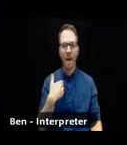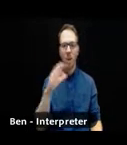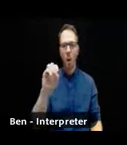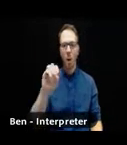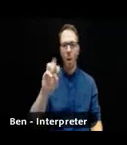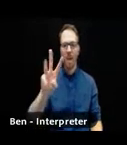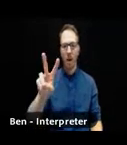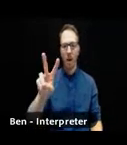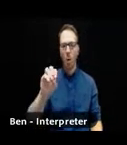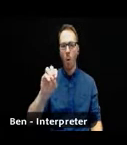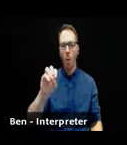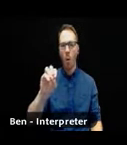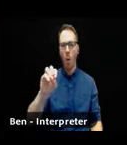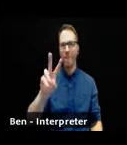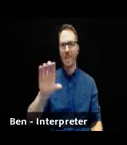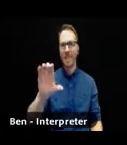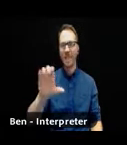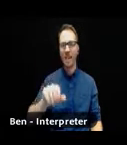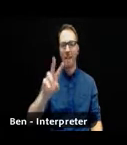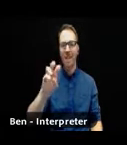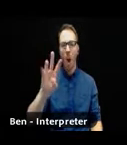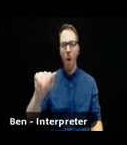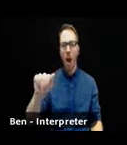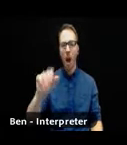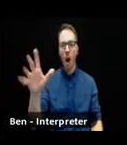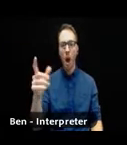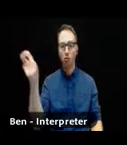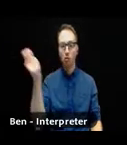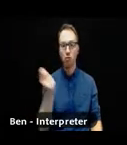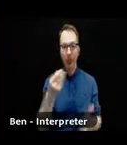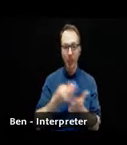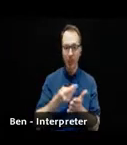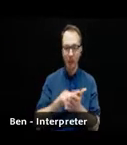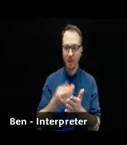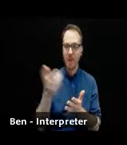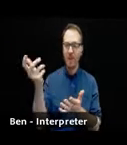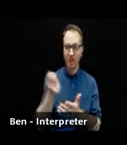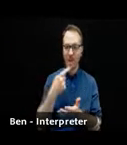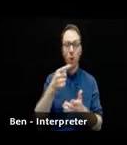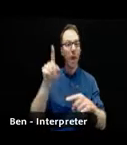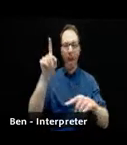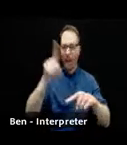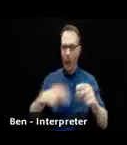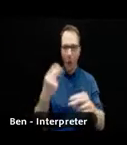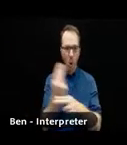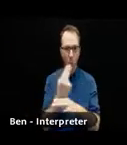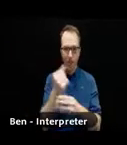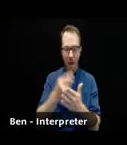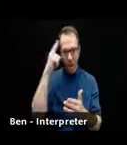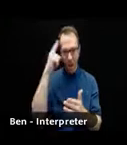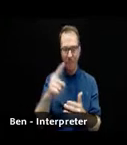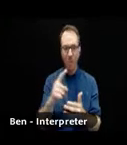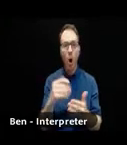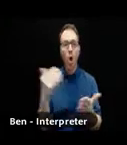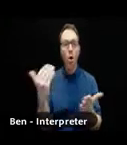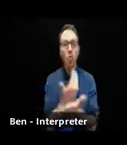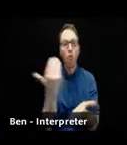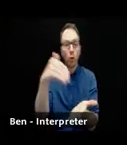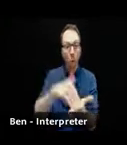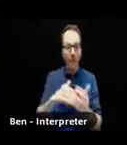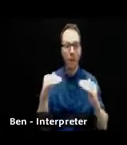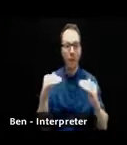OVC, VAWA grants that say you cannot use this for restorative justice. And well, I do think that